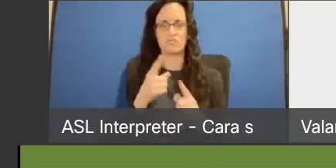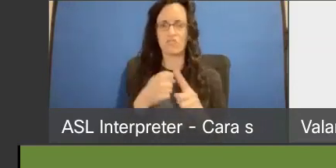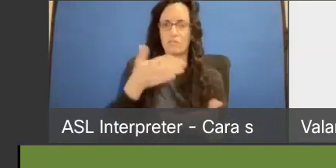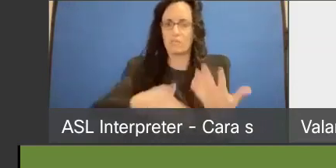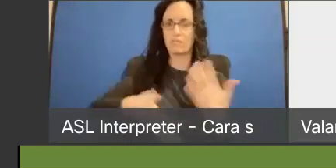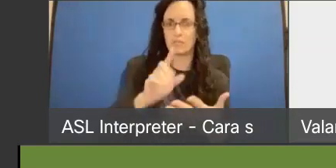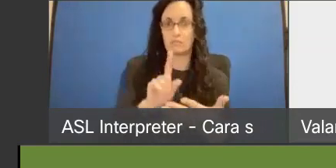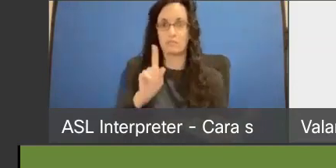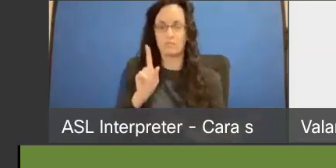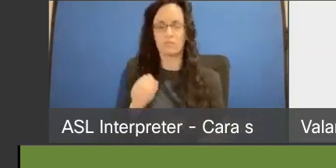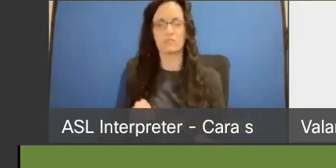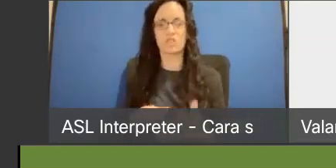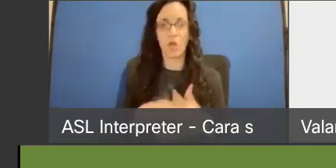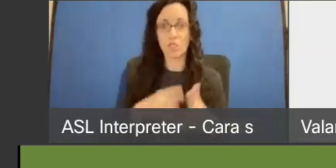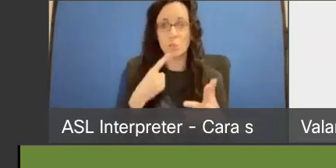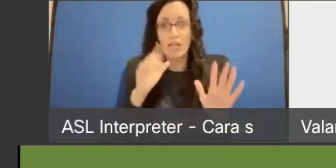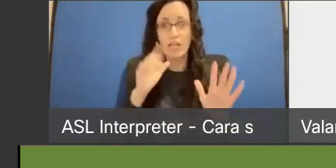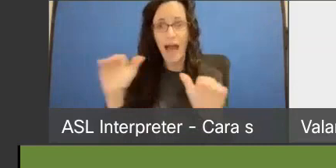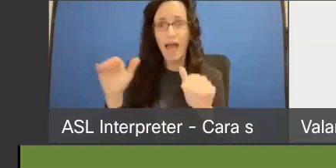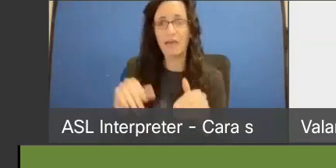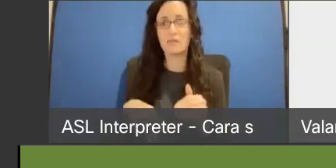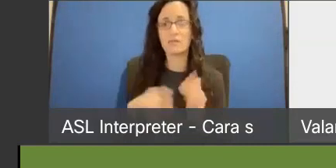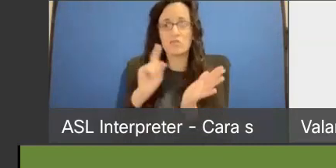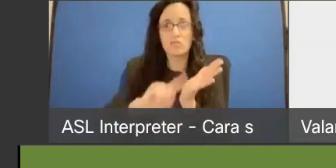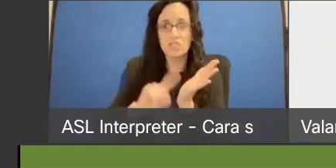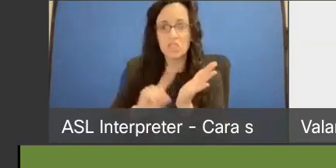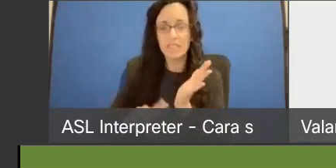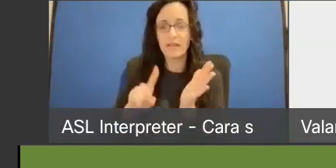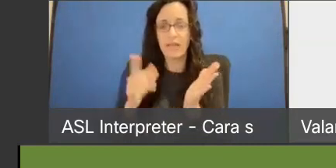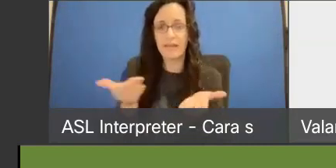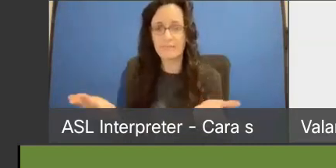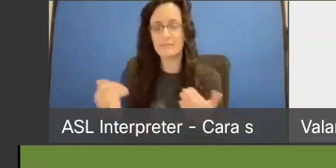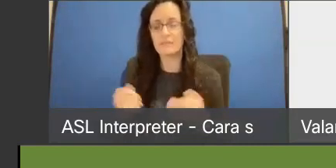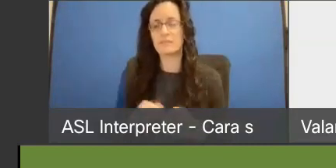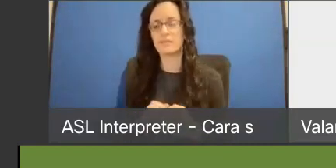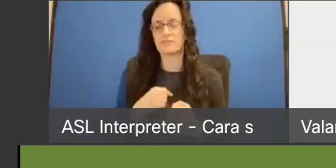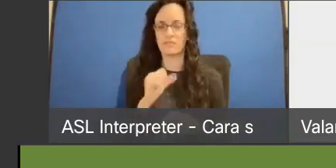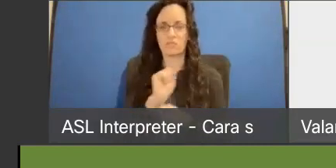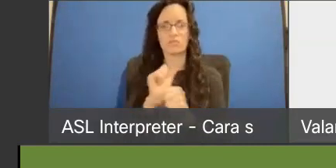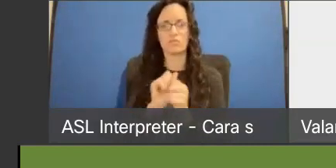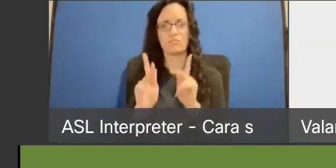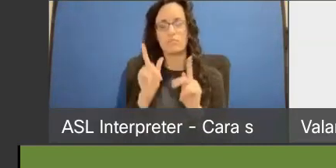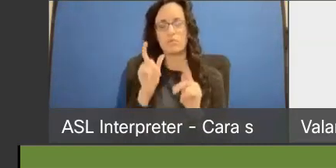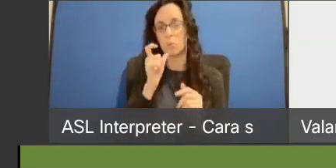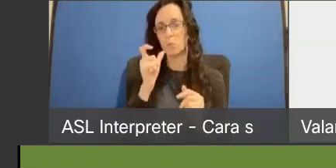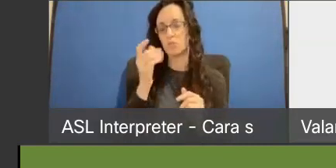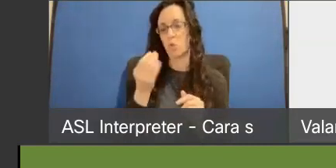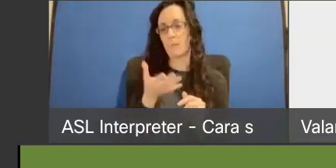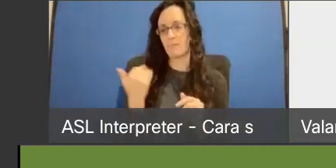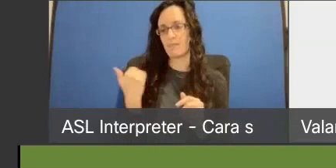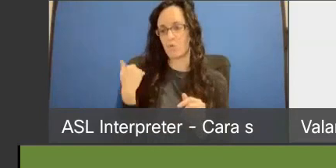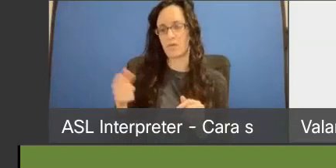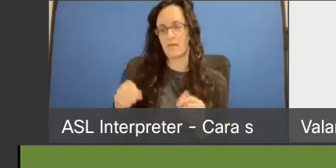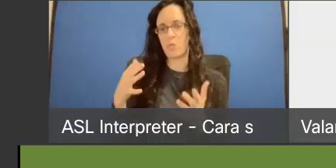Starting to say goodbye, researching things. When, I've worked with some folks who have told me in the past, like they wanted to start